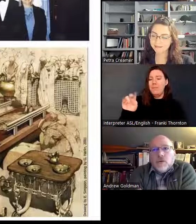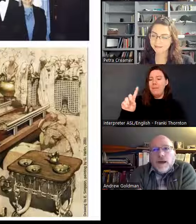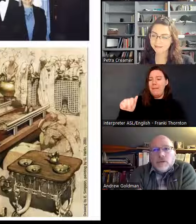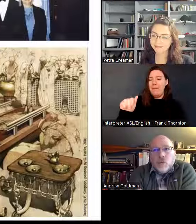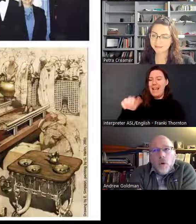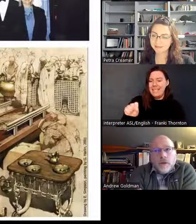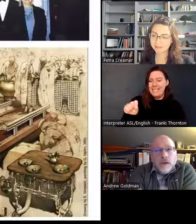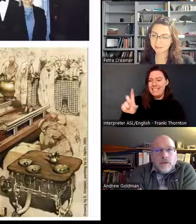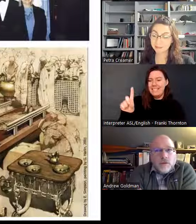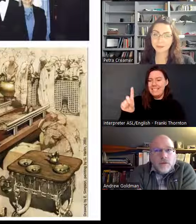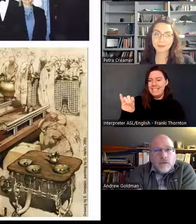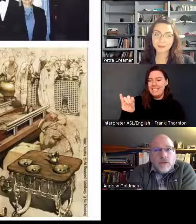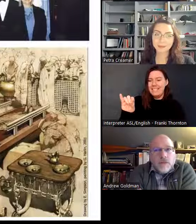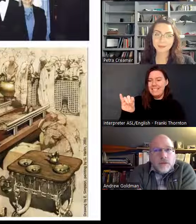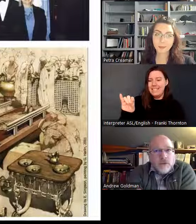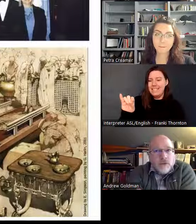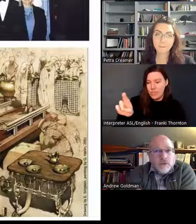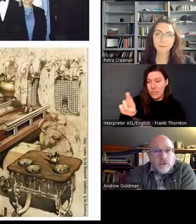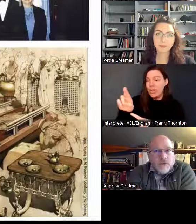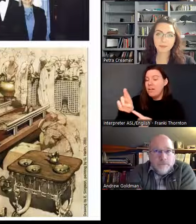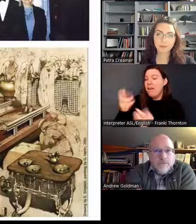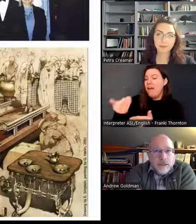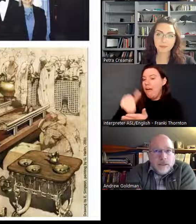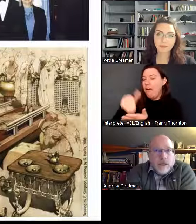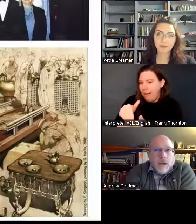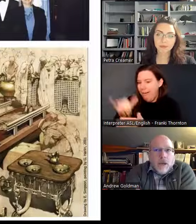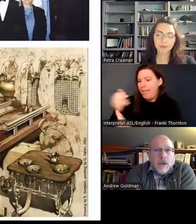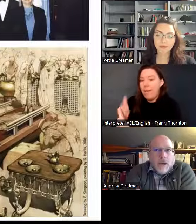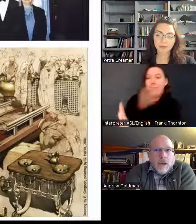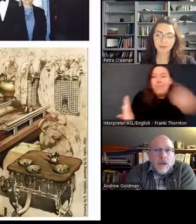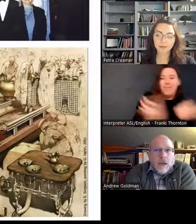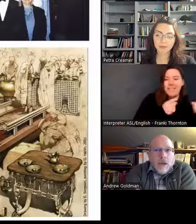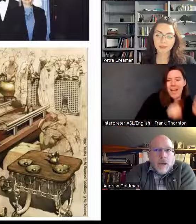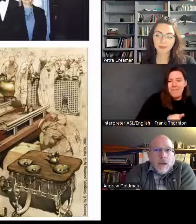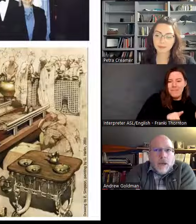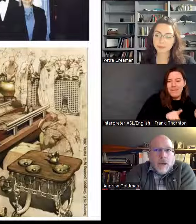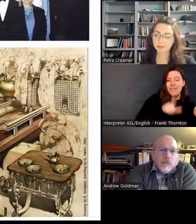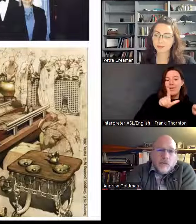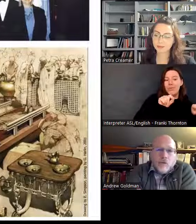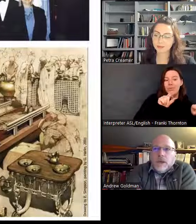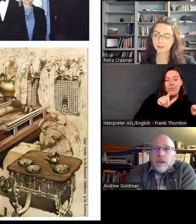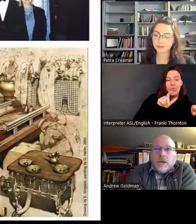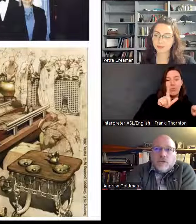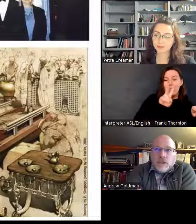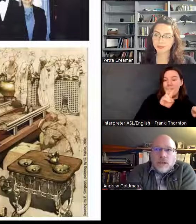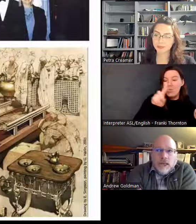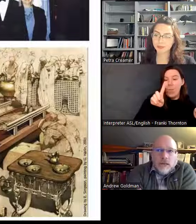in 2001 at the University of Pennsylvania Museum, which reconstructed the funeral meal of a